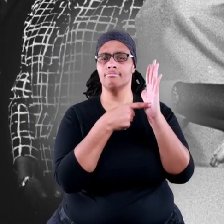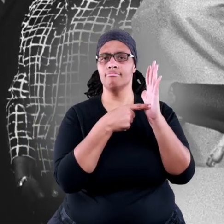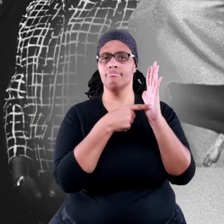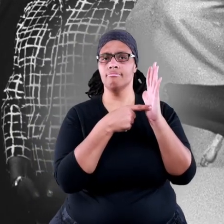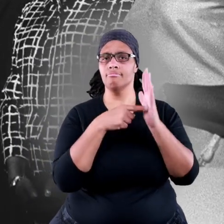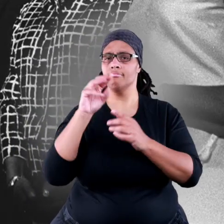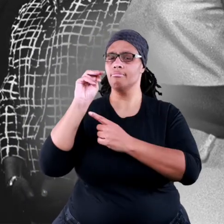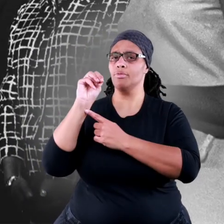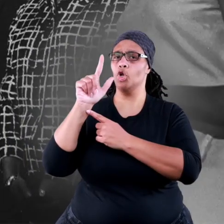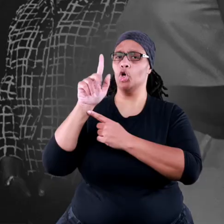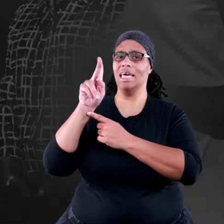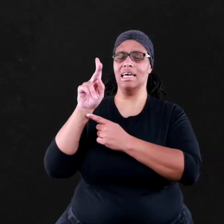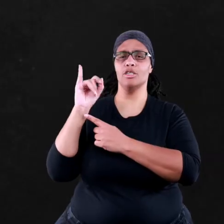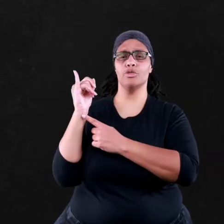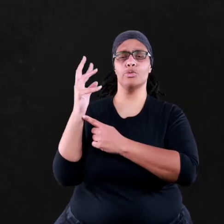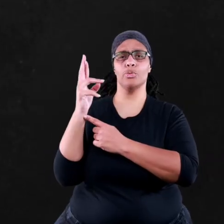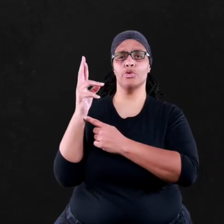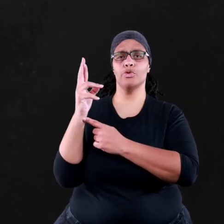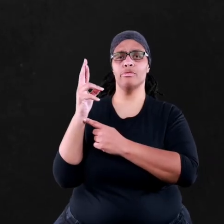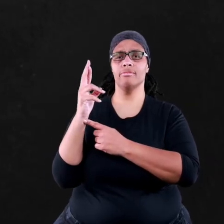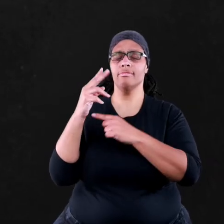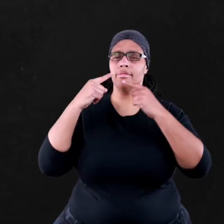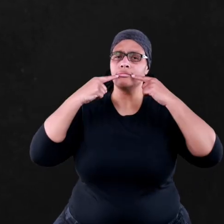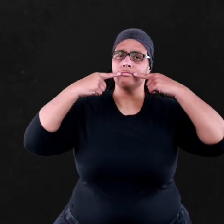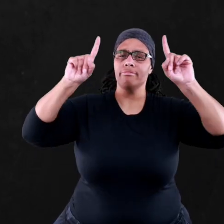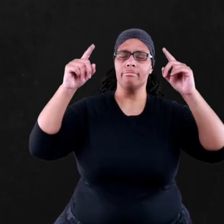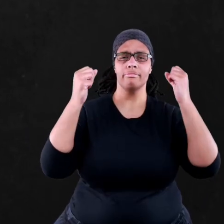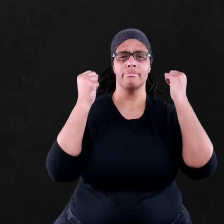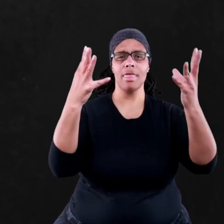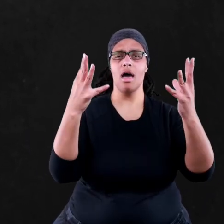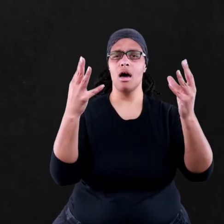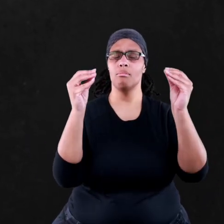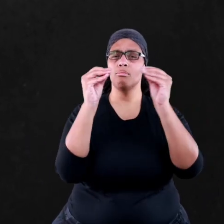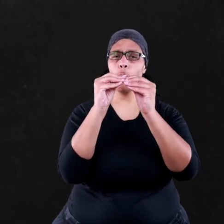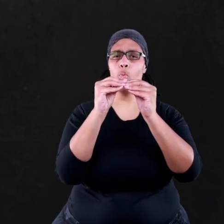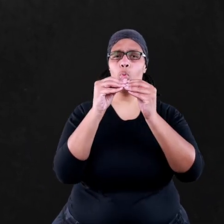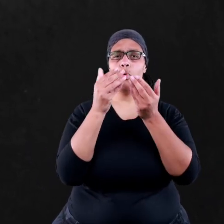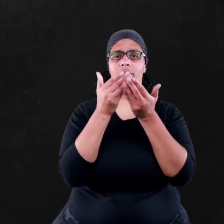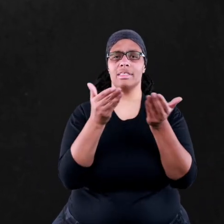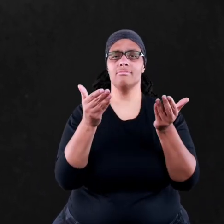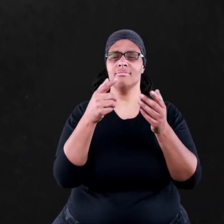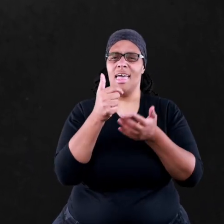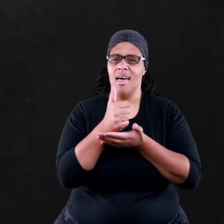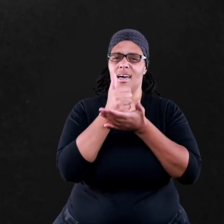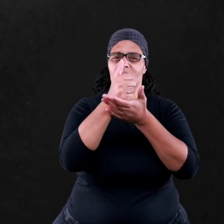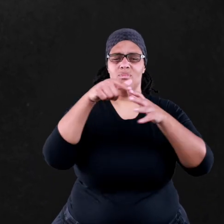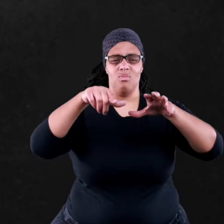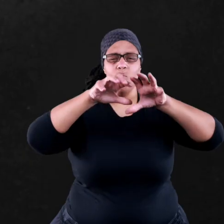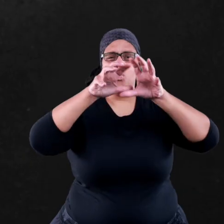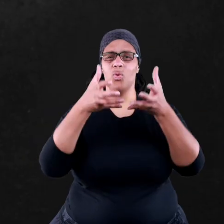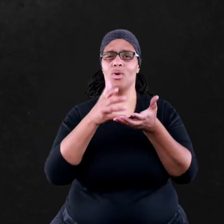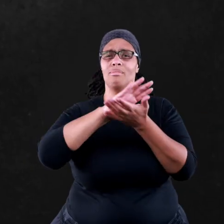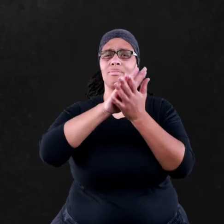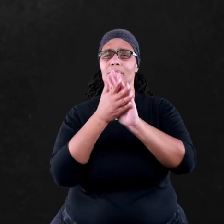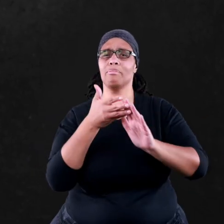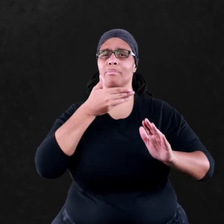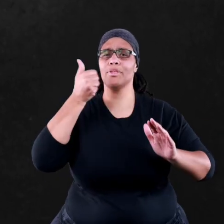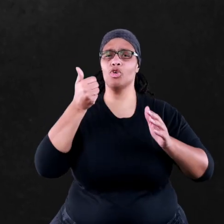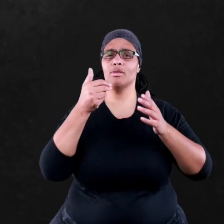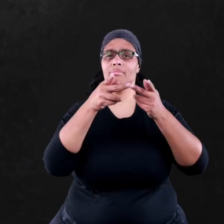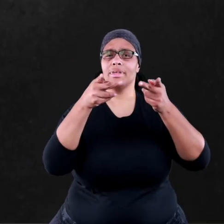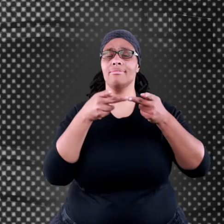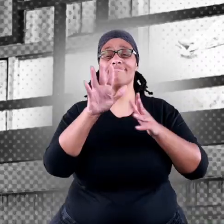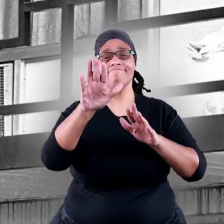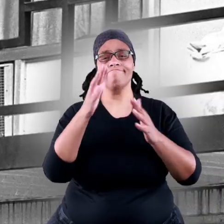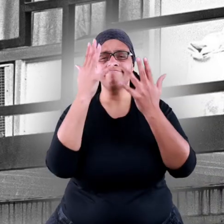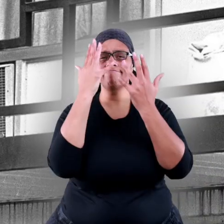the law. Dr. Martin Luther King Jr. could have accomplished many more things to help this world become a better